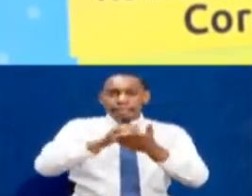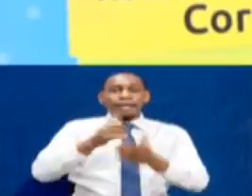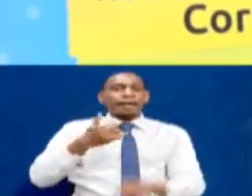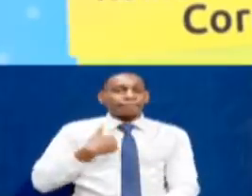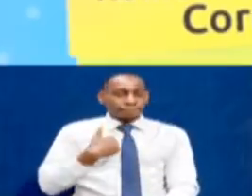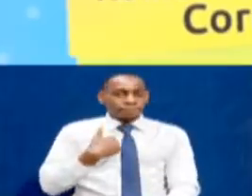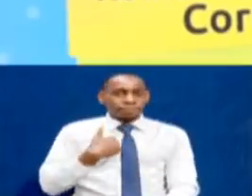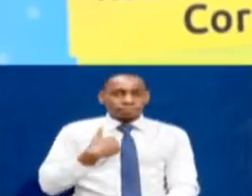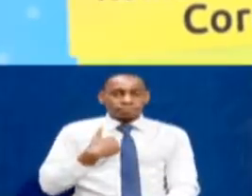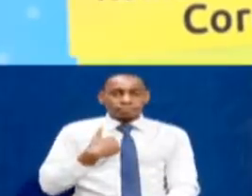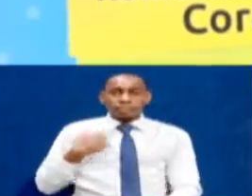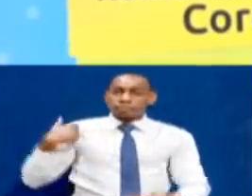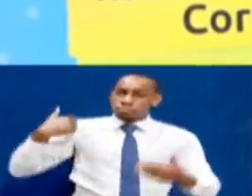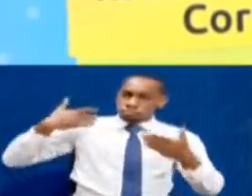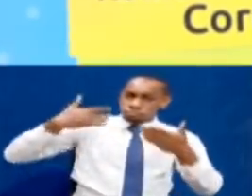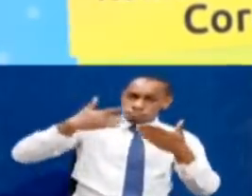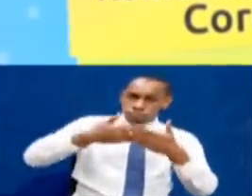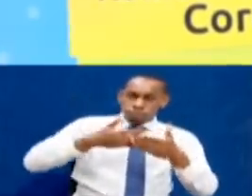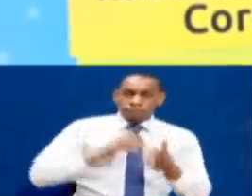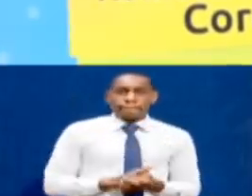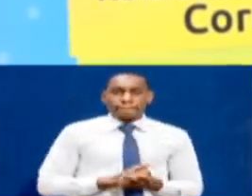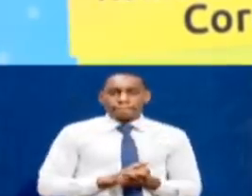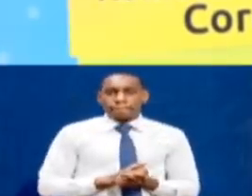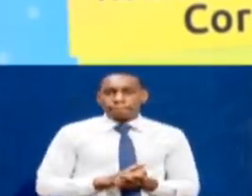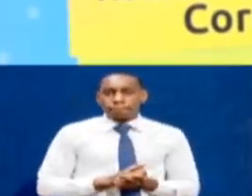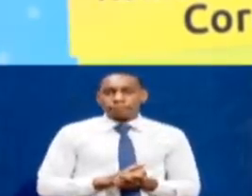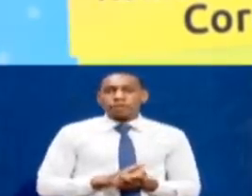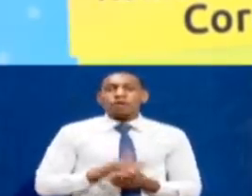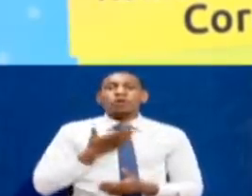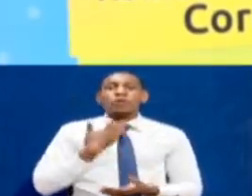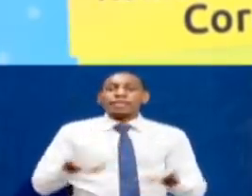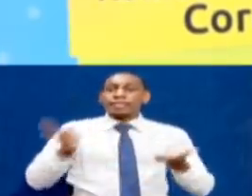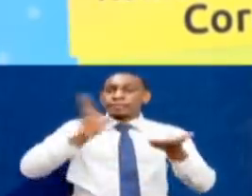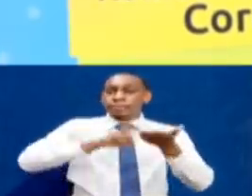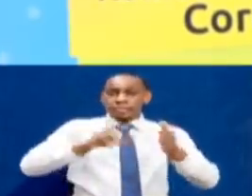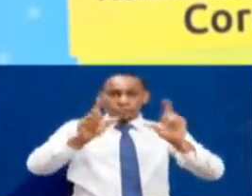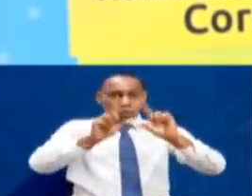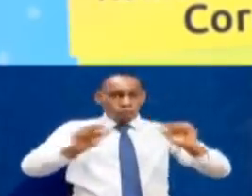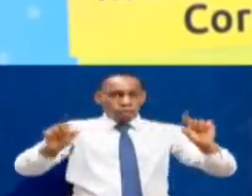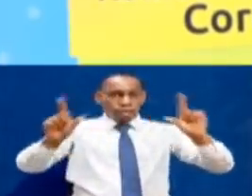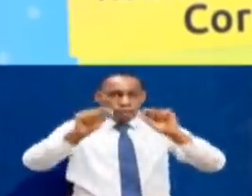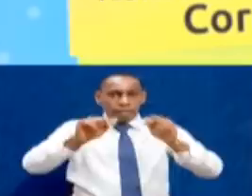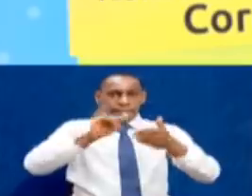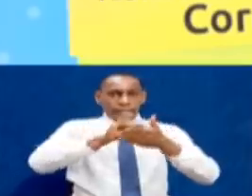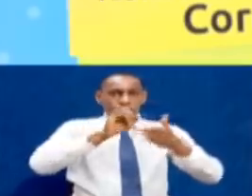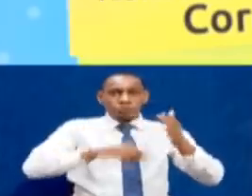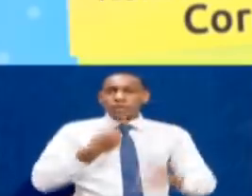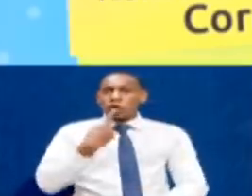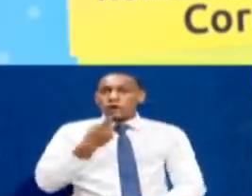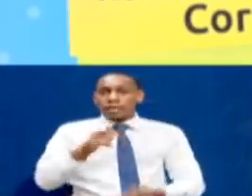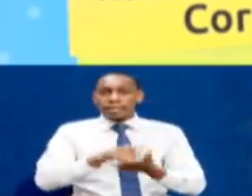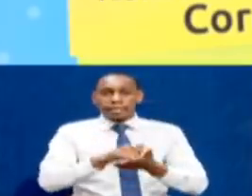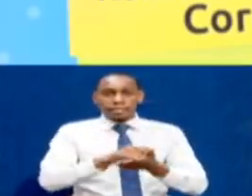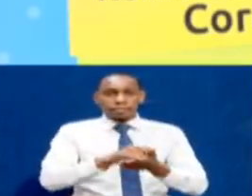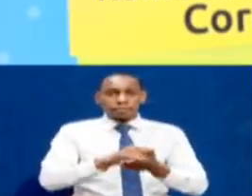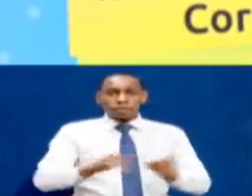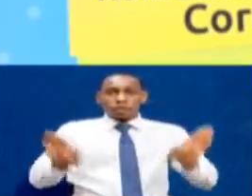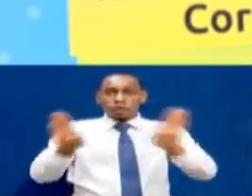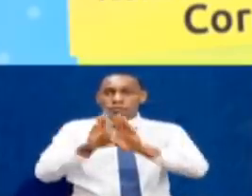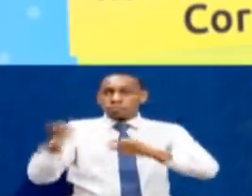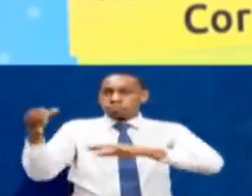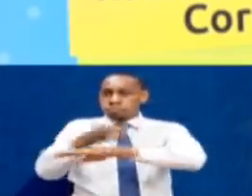made so far. Let me reiterate that the directive that closed down